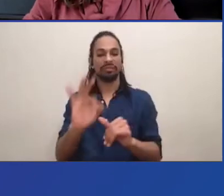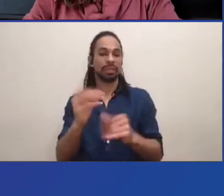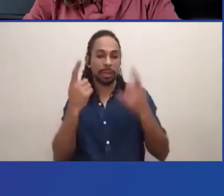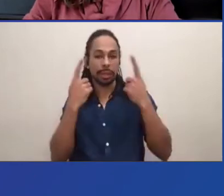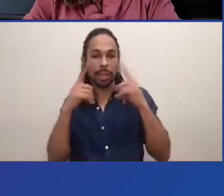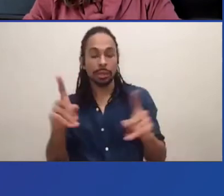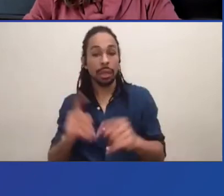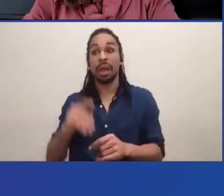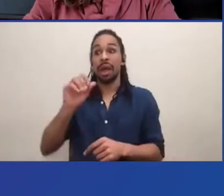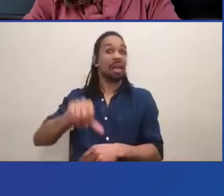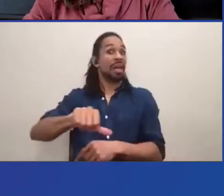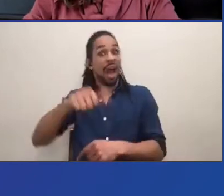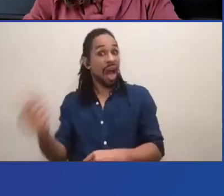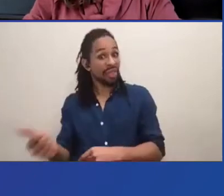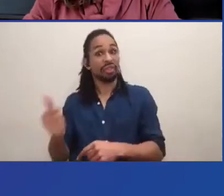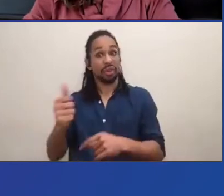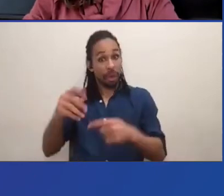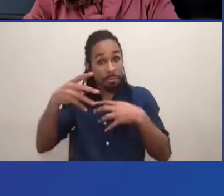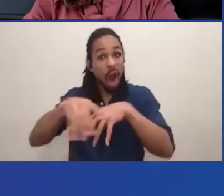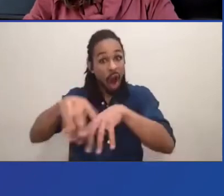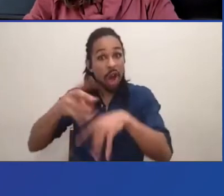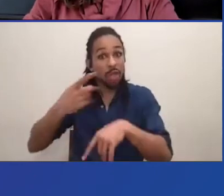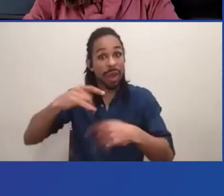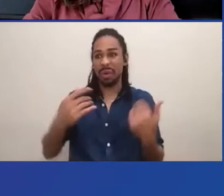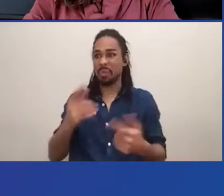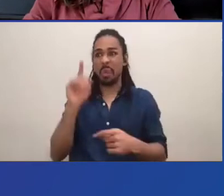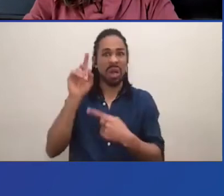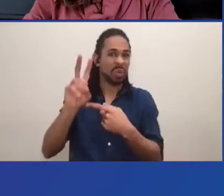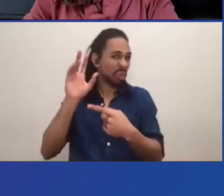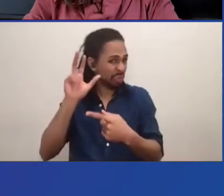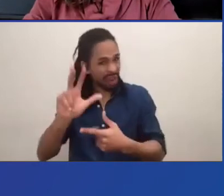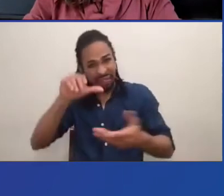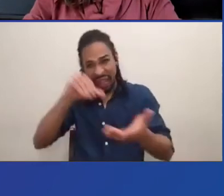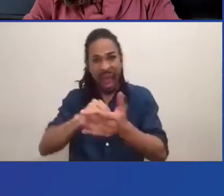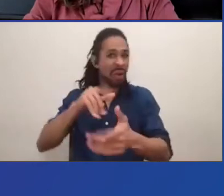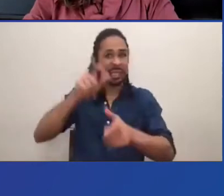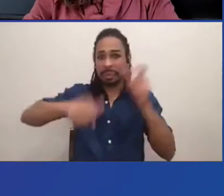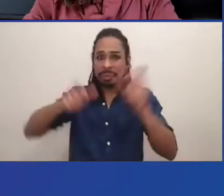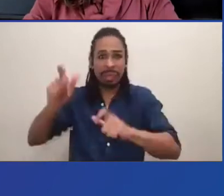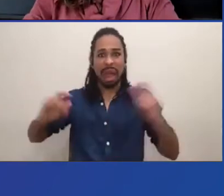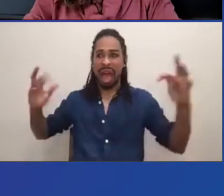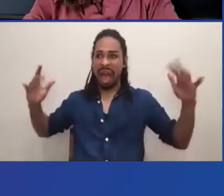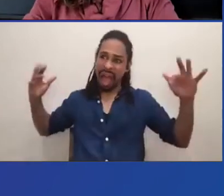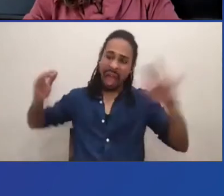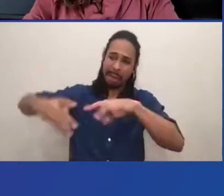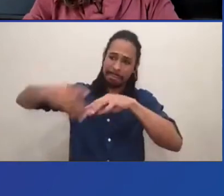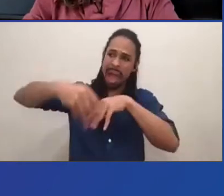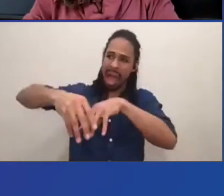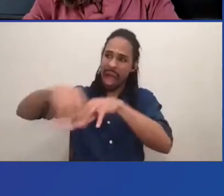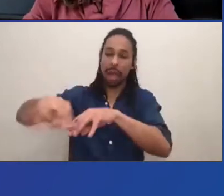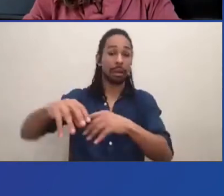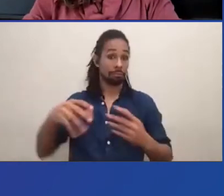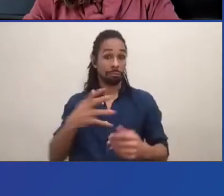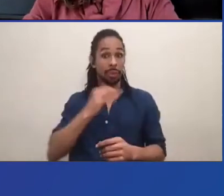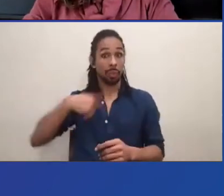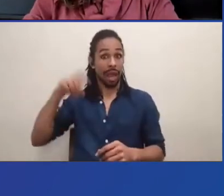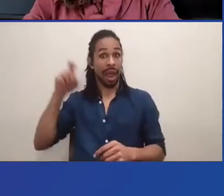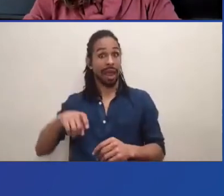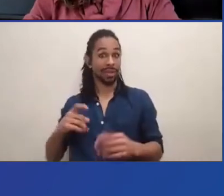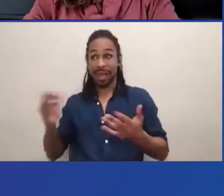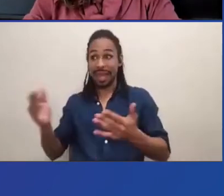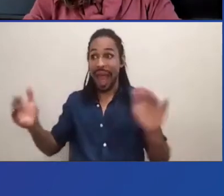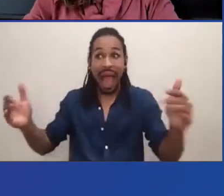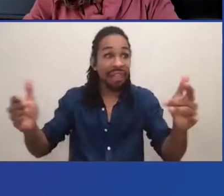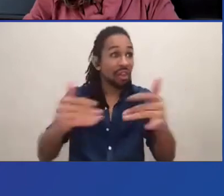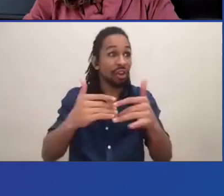that we did not expect to attend, right? And so we had to gather people, move, we're able to shift quickly. So it's based off